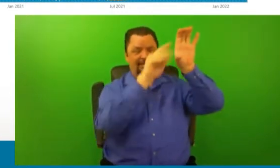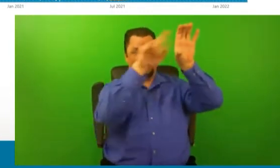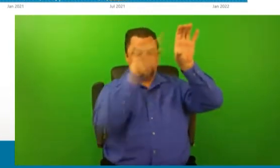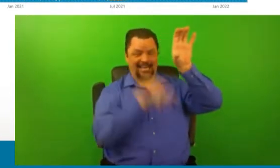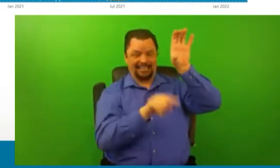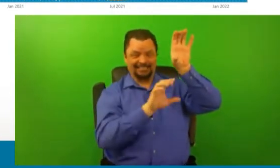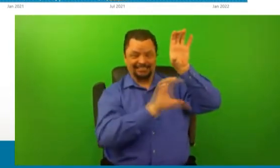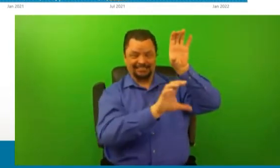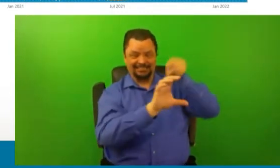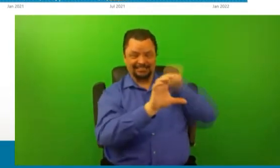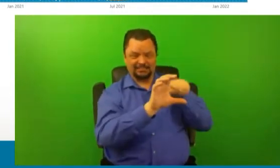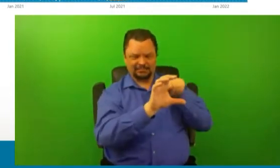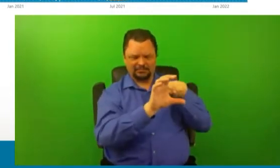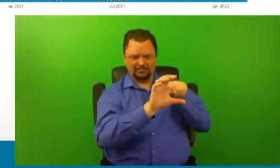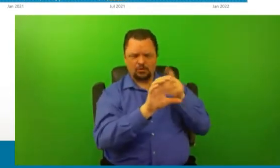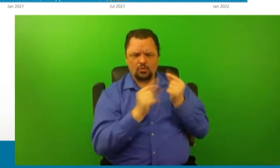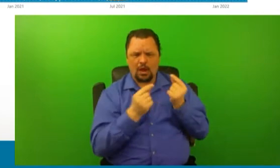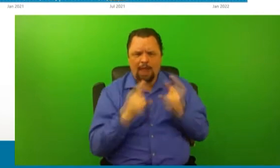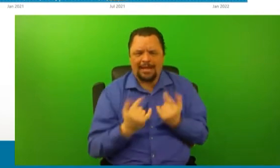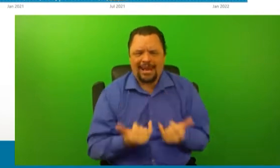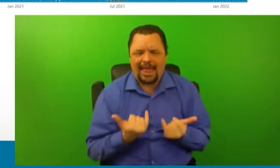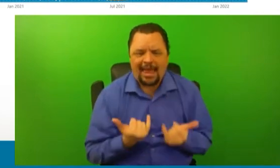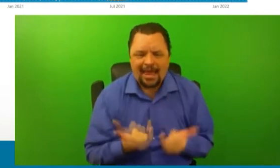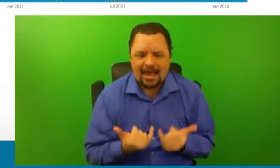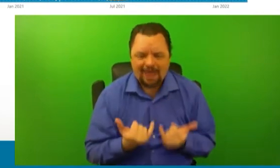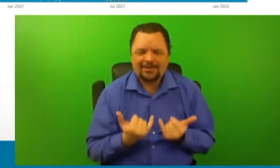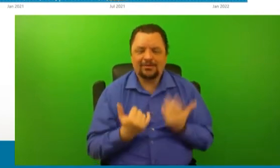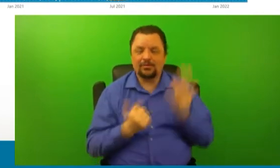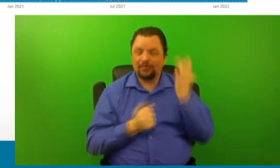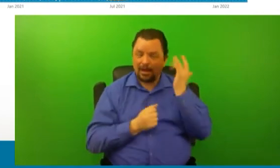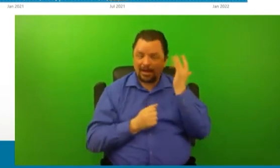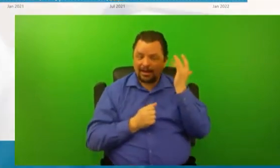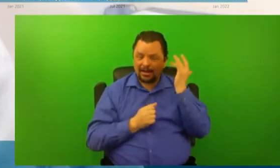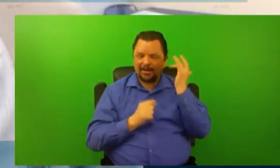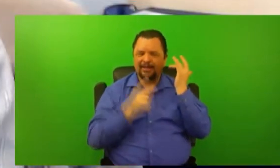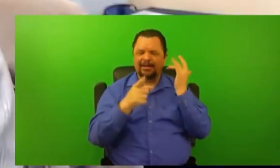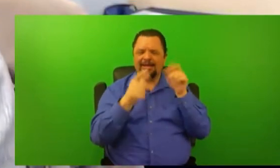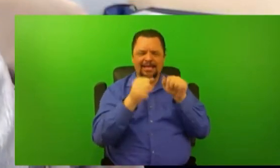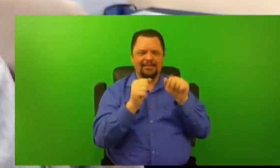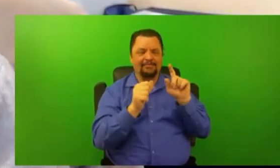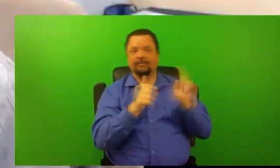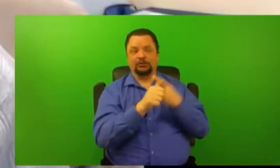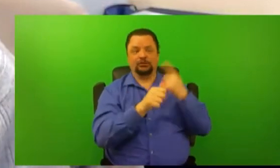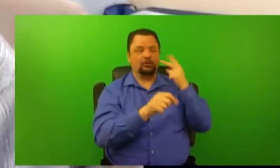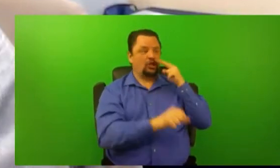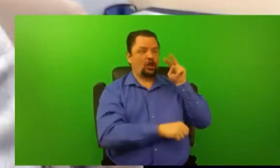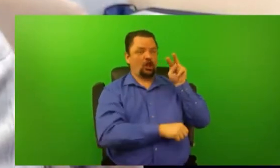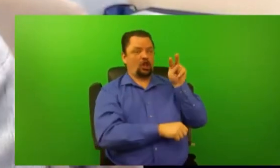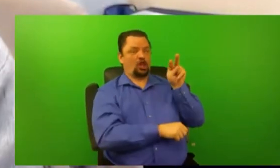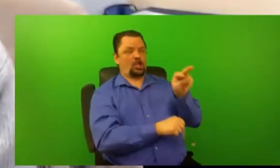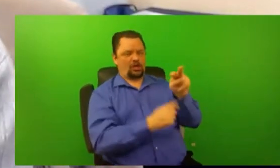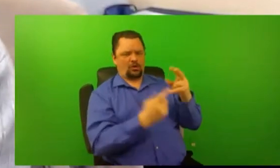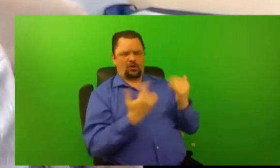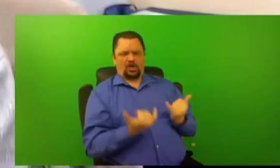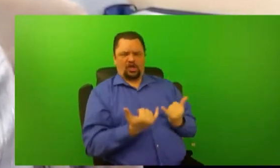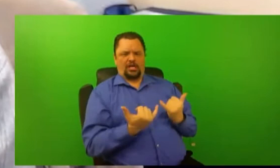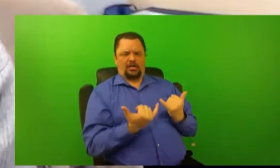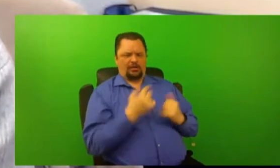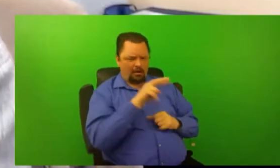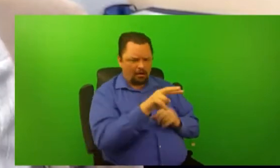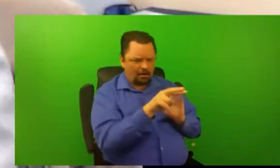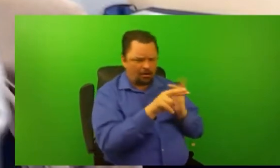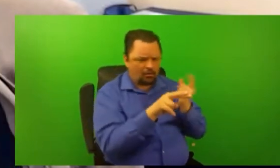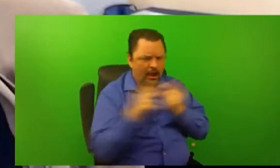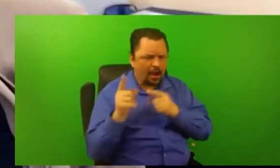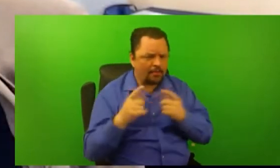that again, you have, the first thing you look at is actually the current trends, which are very positive, but you also